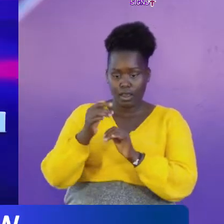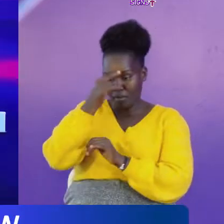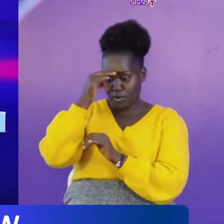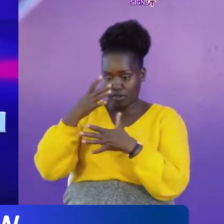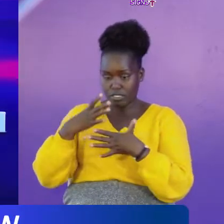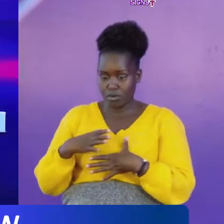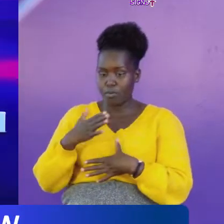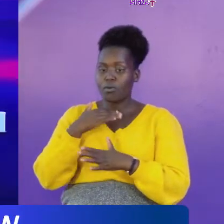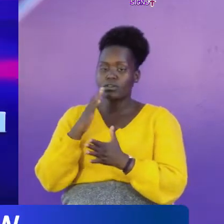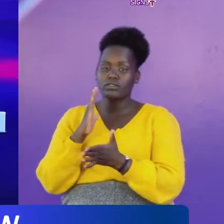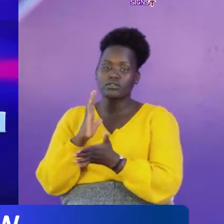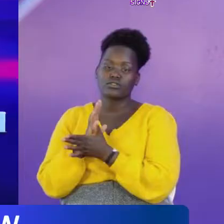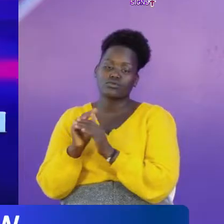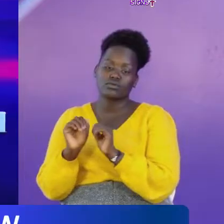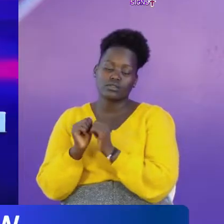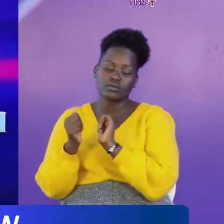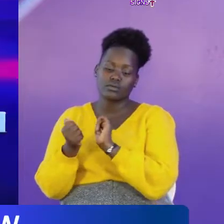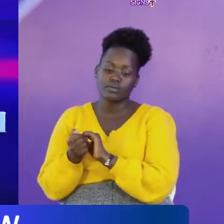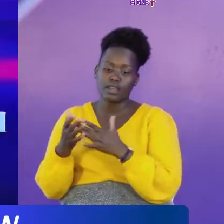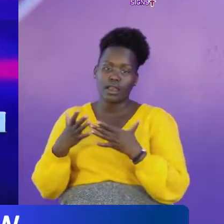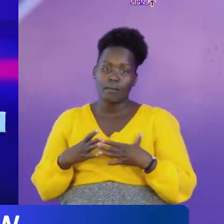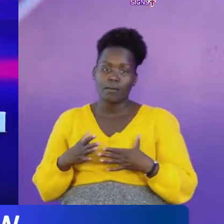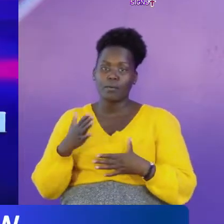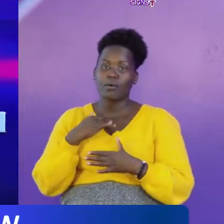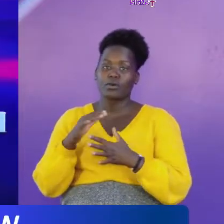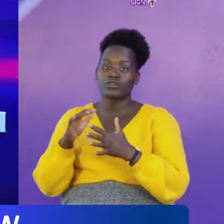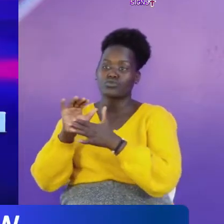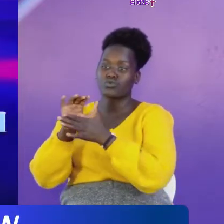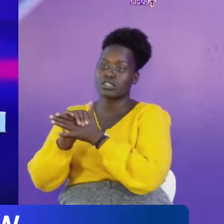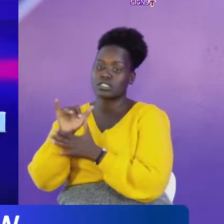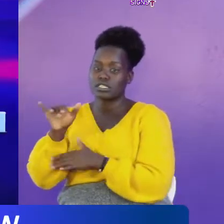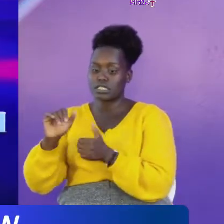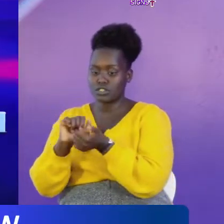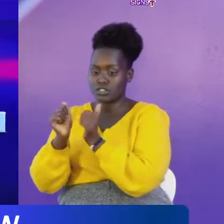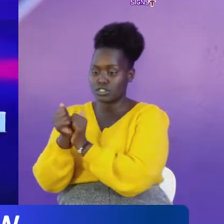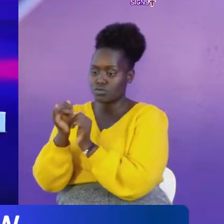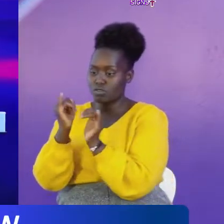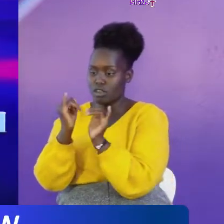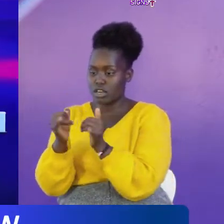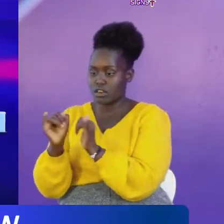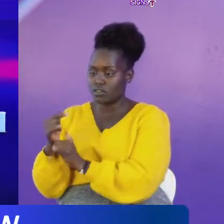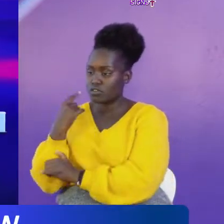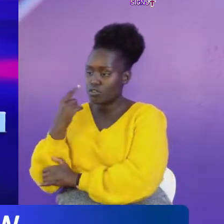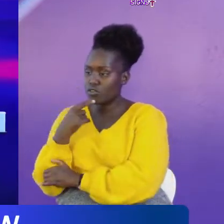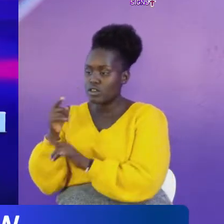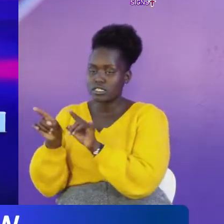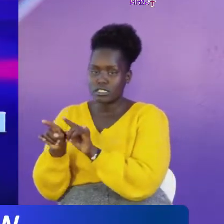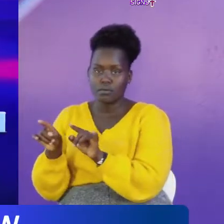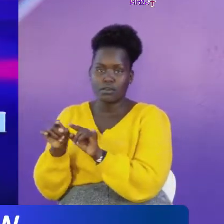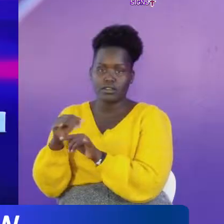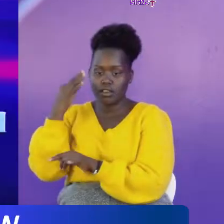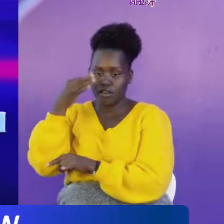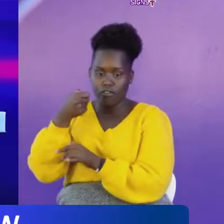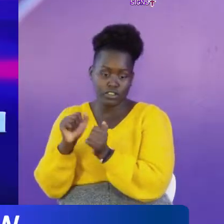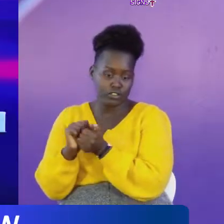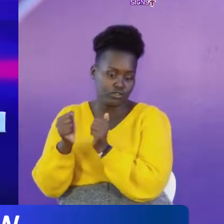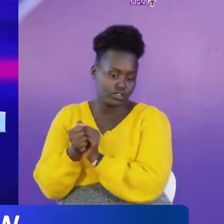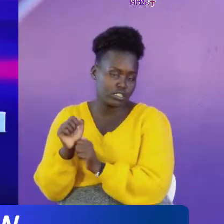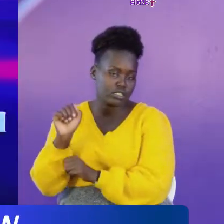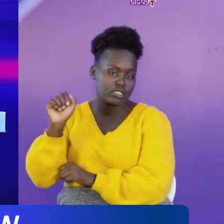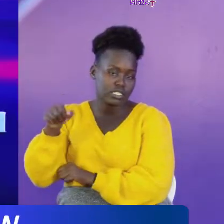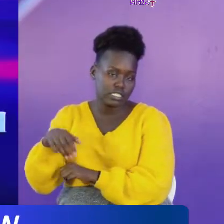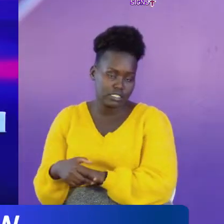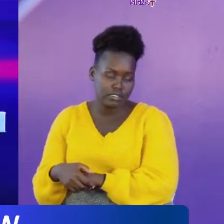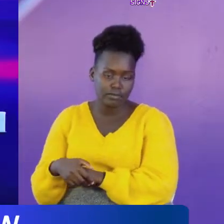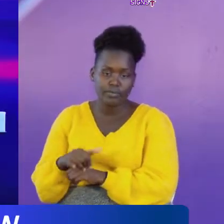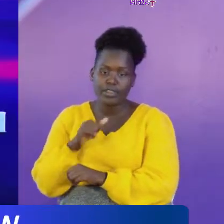want change. And people want to attach that change to an individual who looks like a face of change. Yeah? Not just a politician. Not